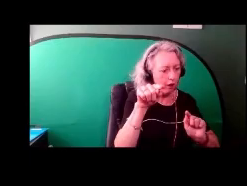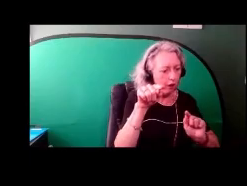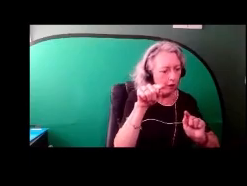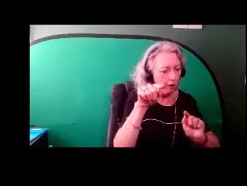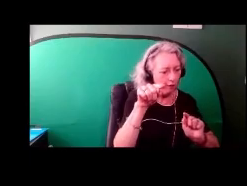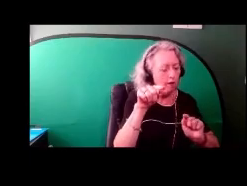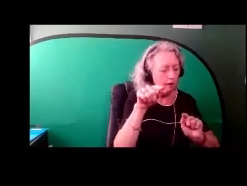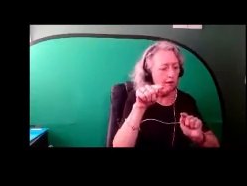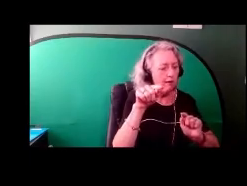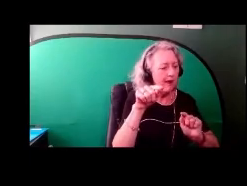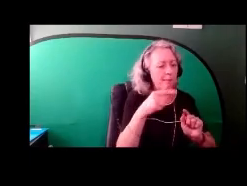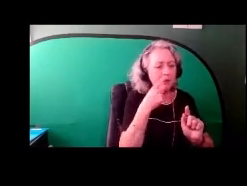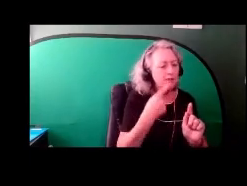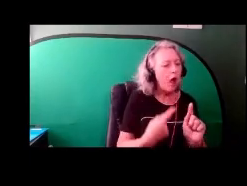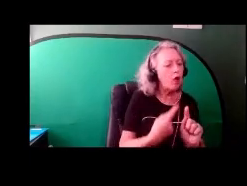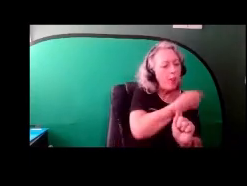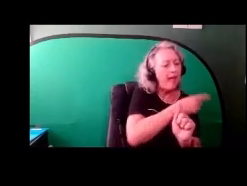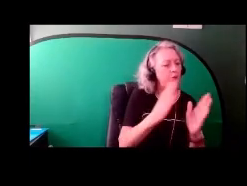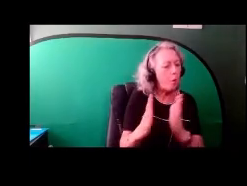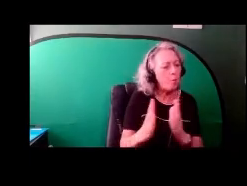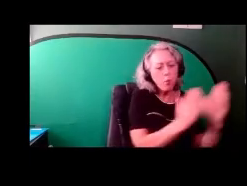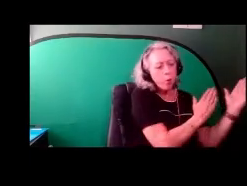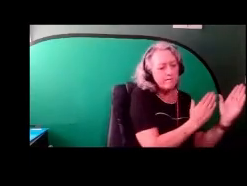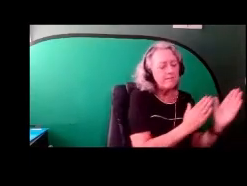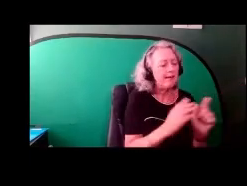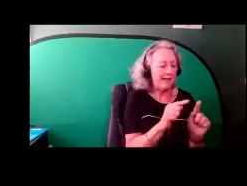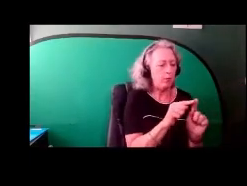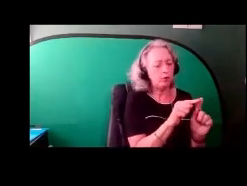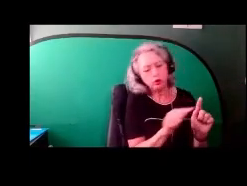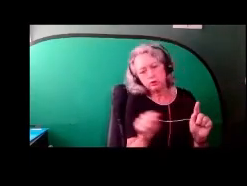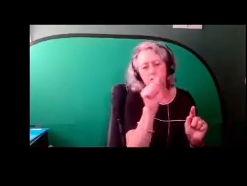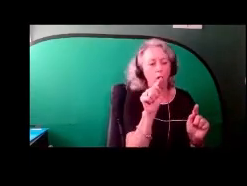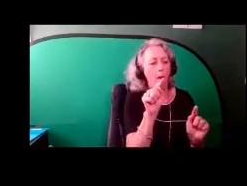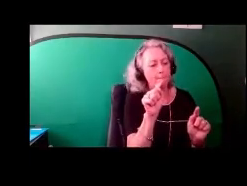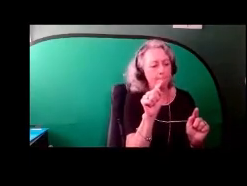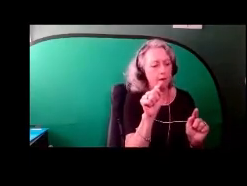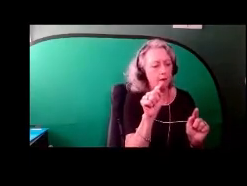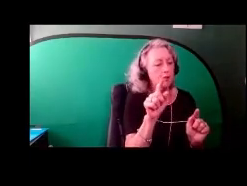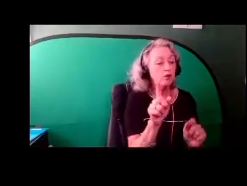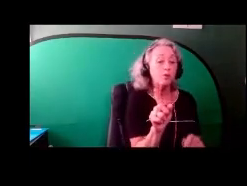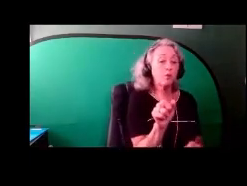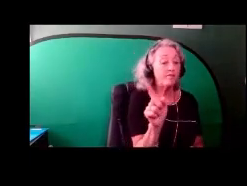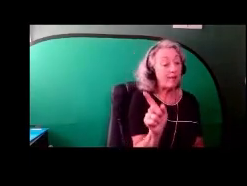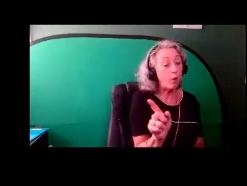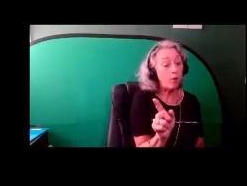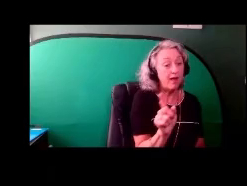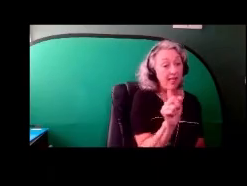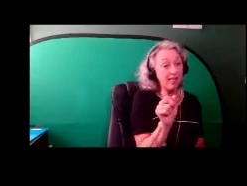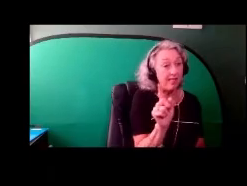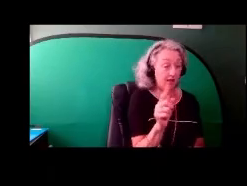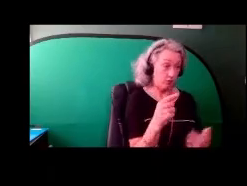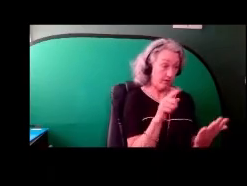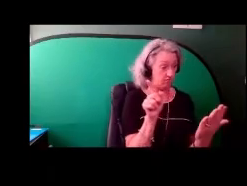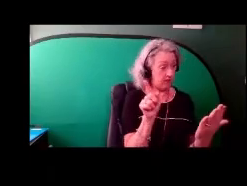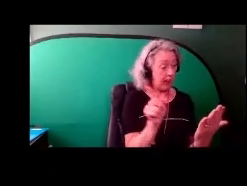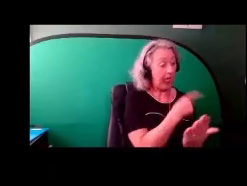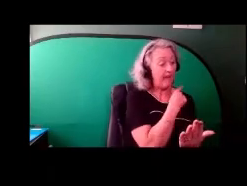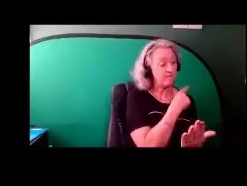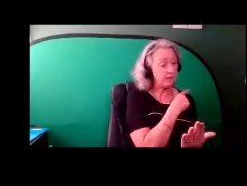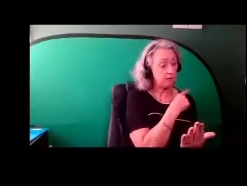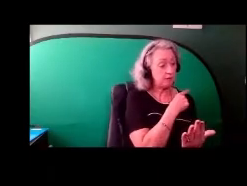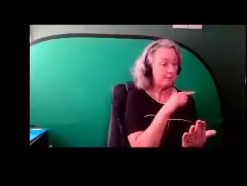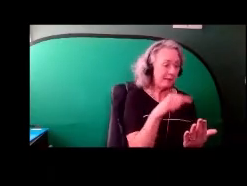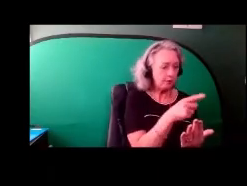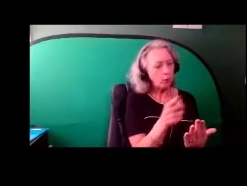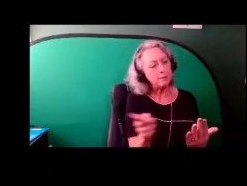is it moved all the way across to the right and then moved up a row. So swiping left and right. Actually,